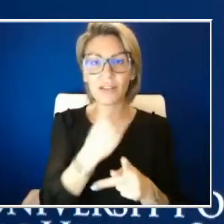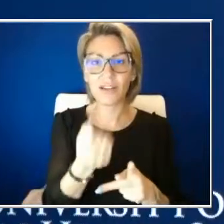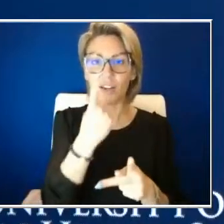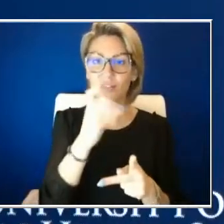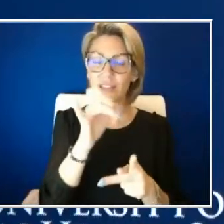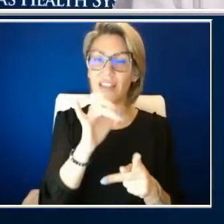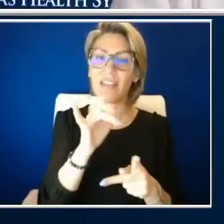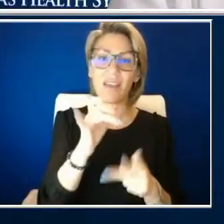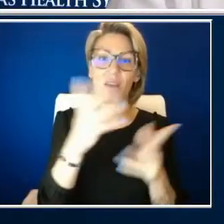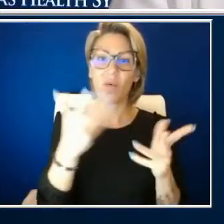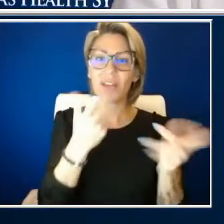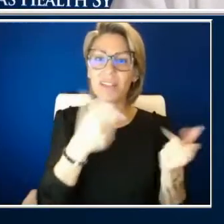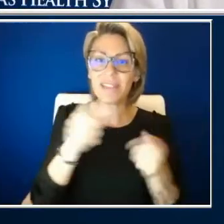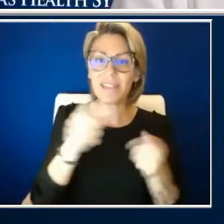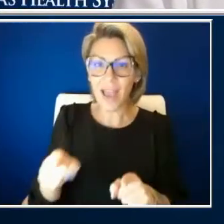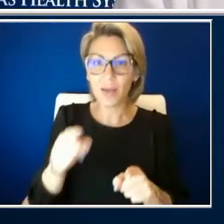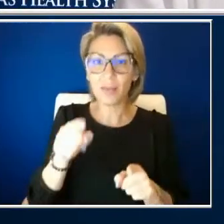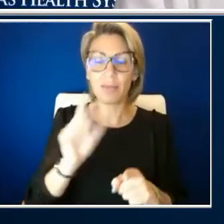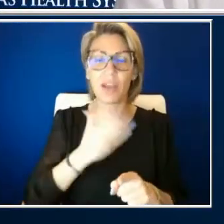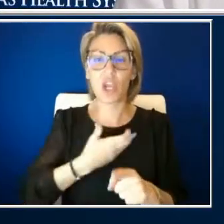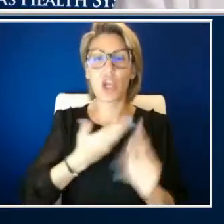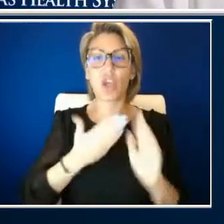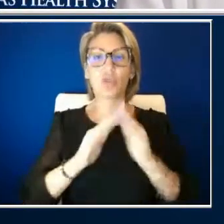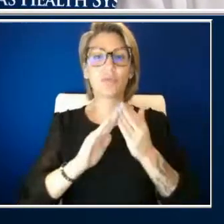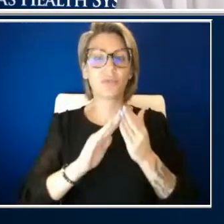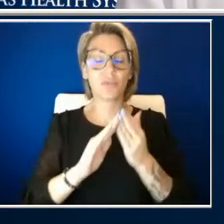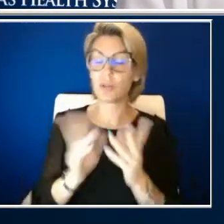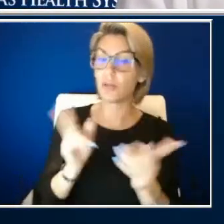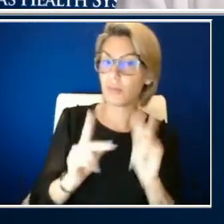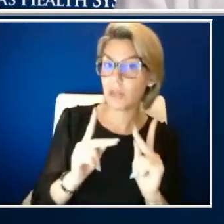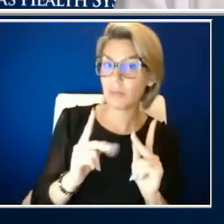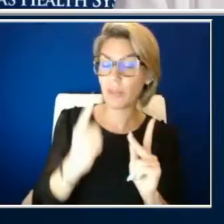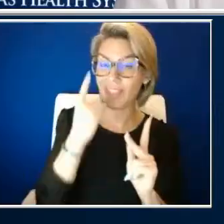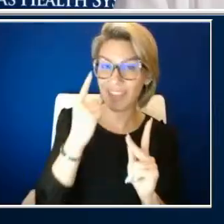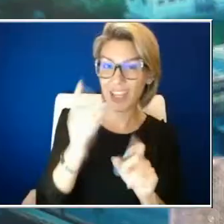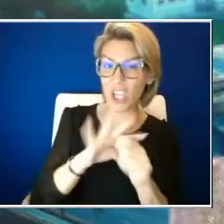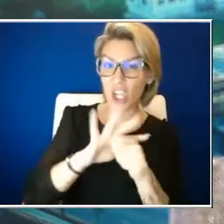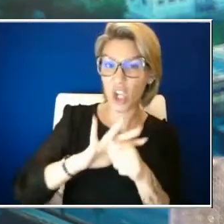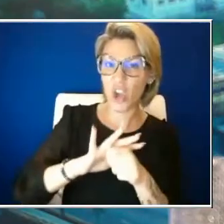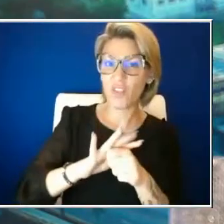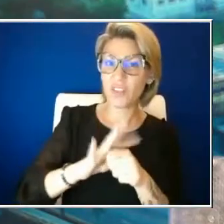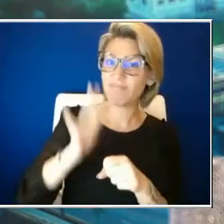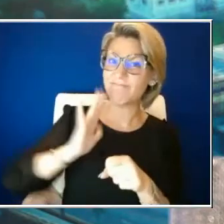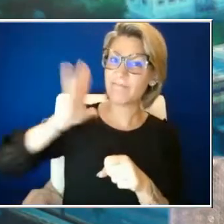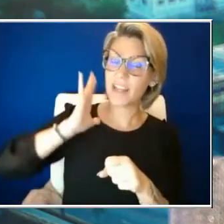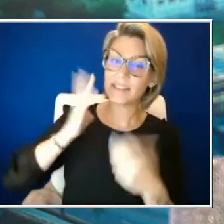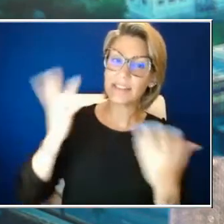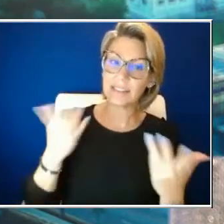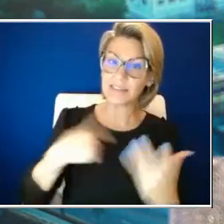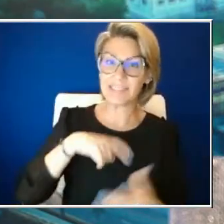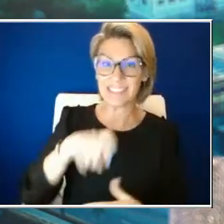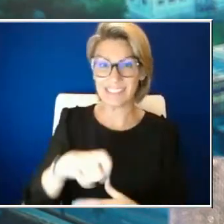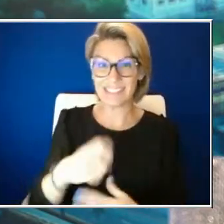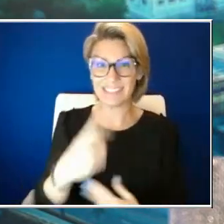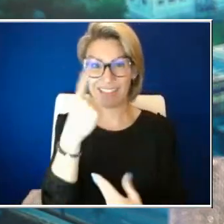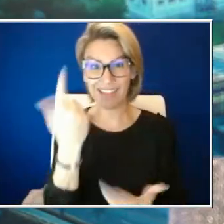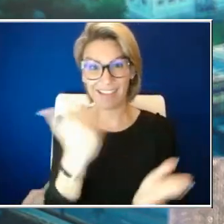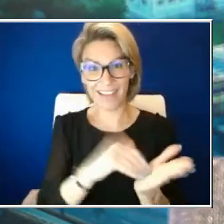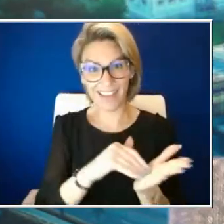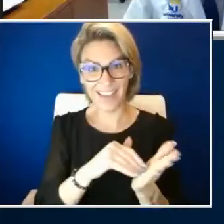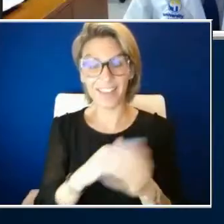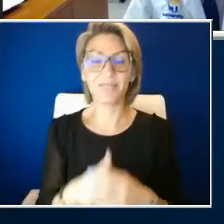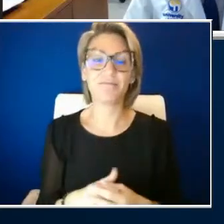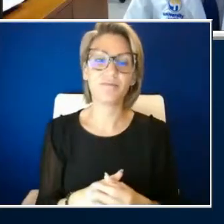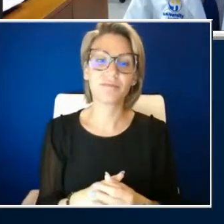communities. So for those who think COVID is in the rearview mirror, unfortunately, we have to rethink that one again. It's time